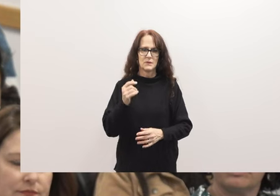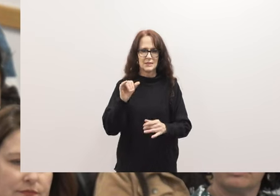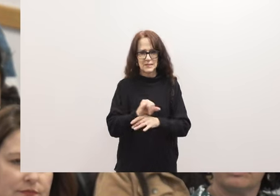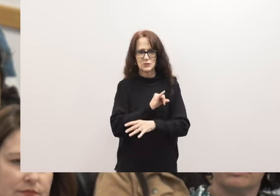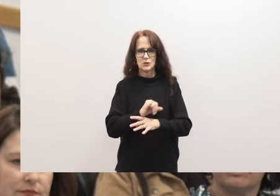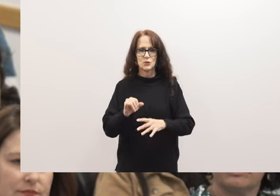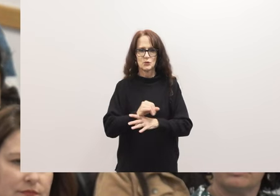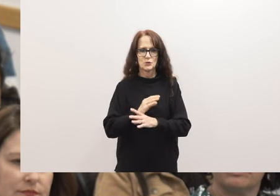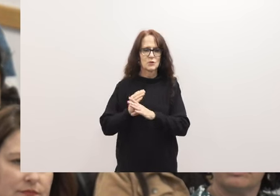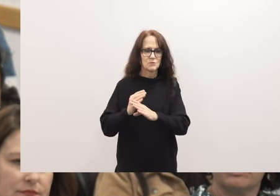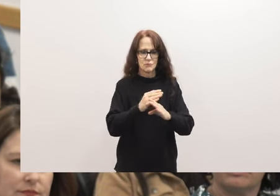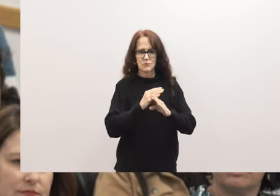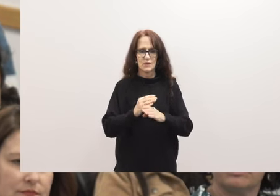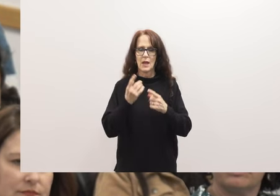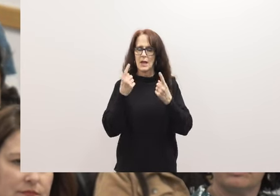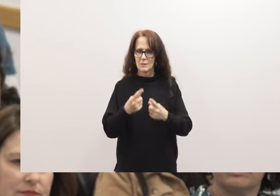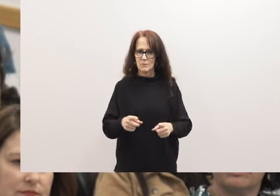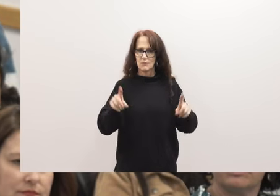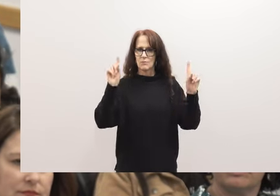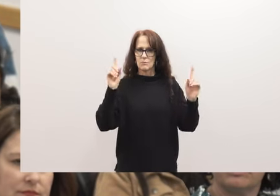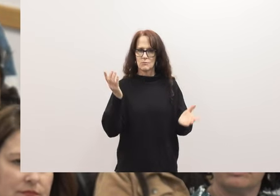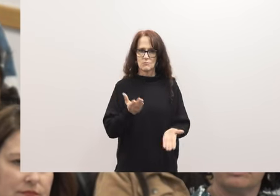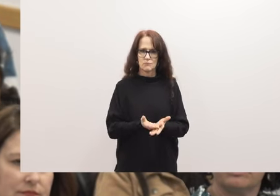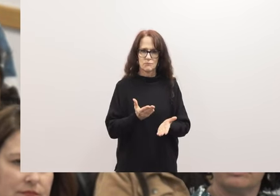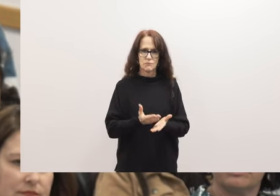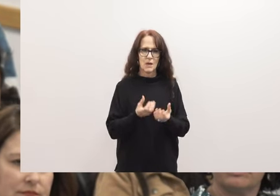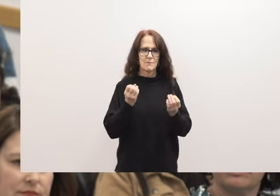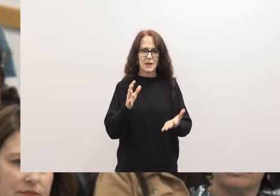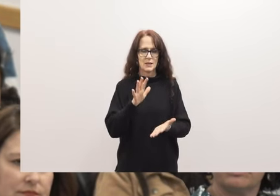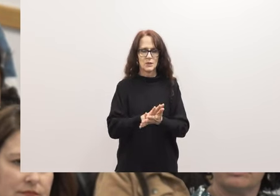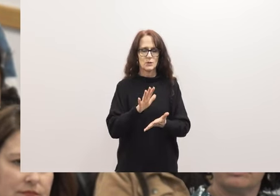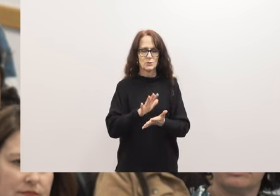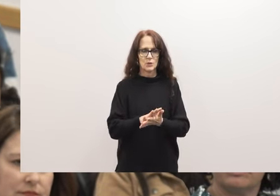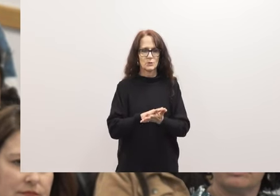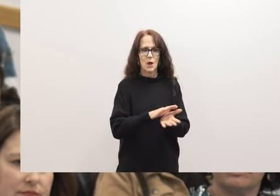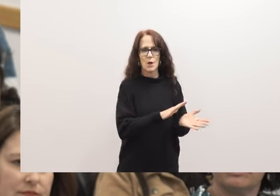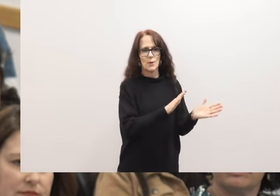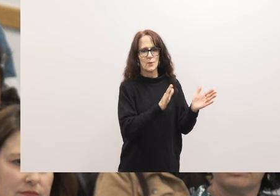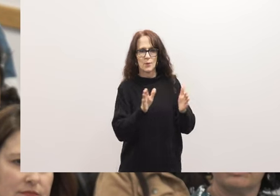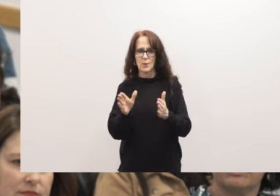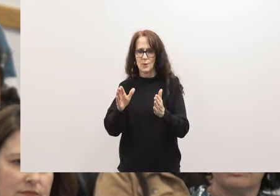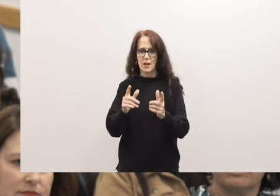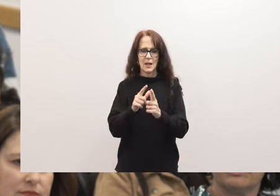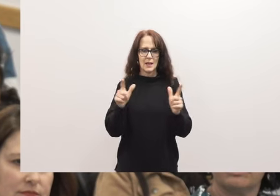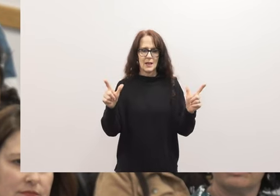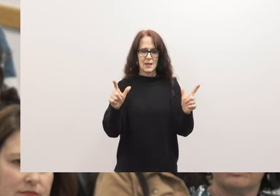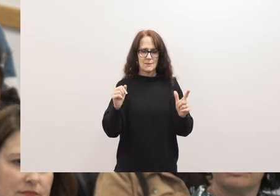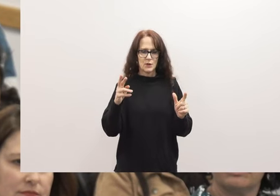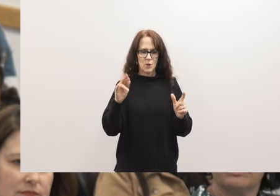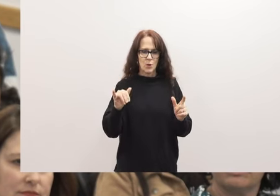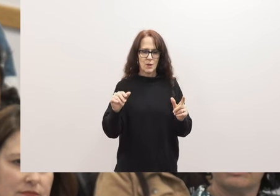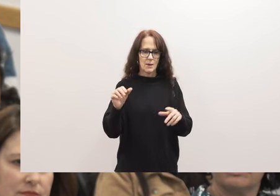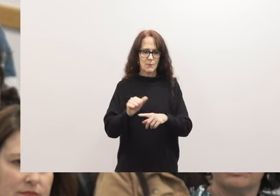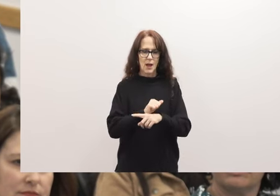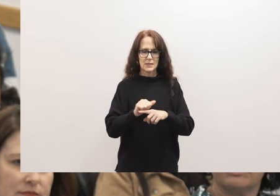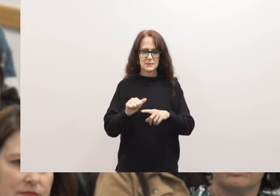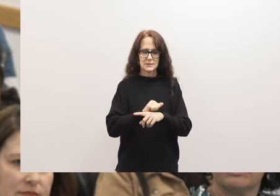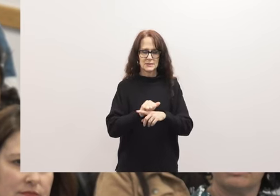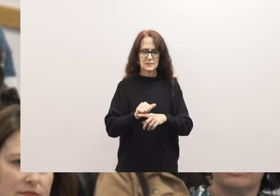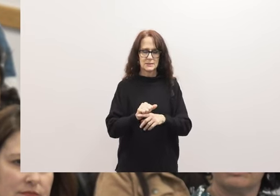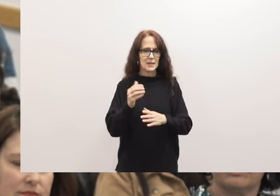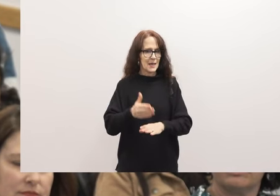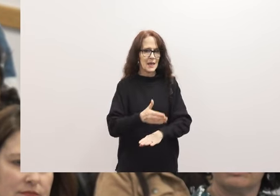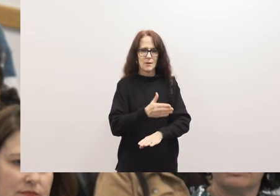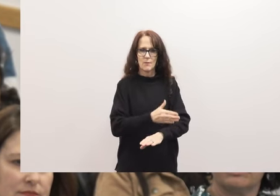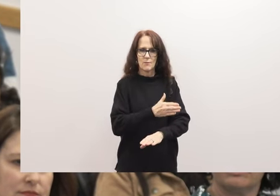has been proven to work, and many schools are moving in a direction of liberatory practices, and this all improves